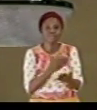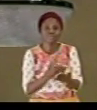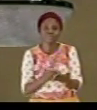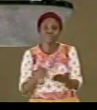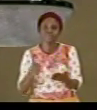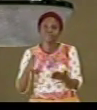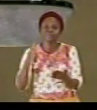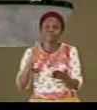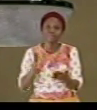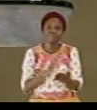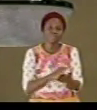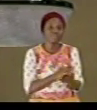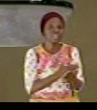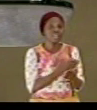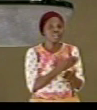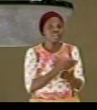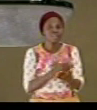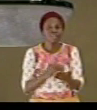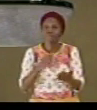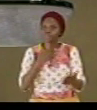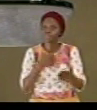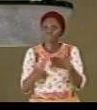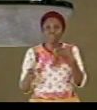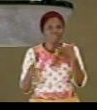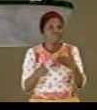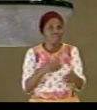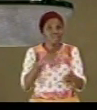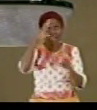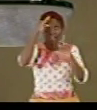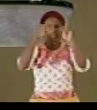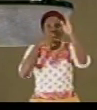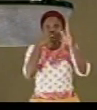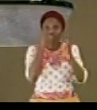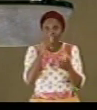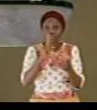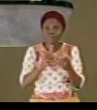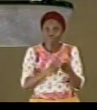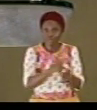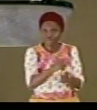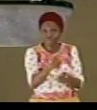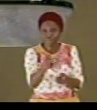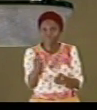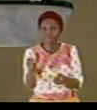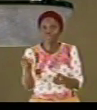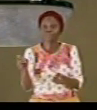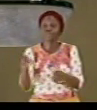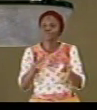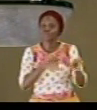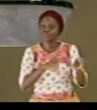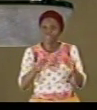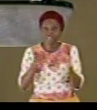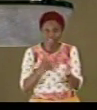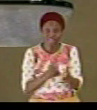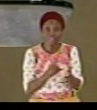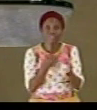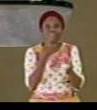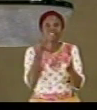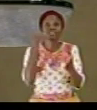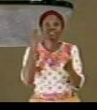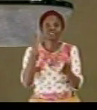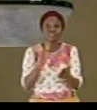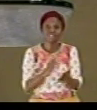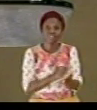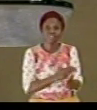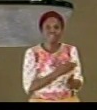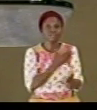of man. And whatsoever he says unto you, do it. I